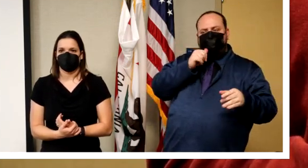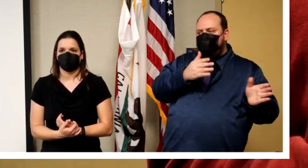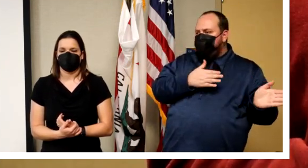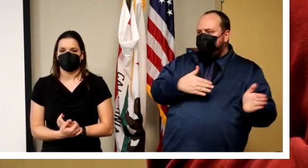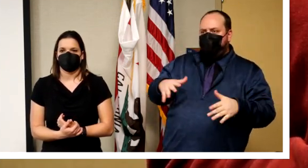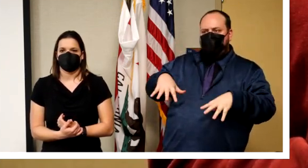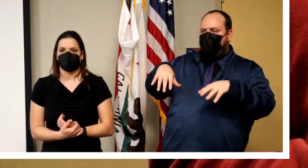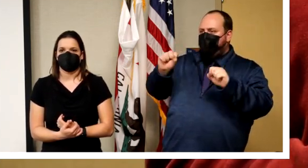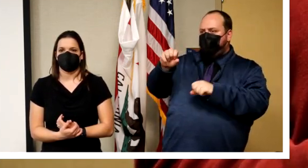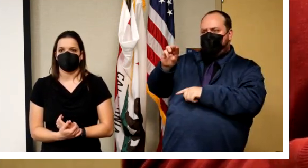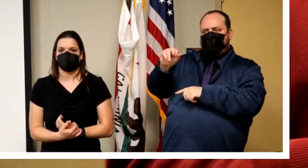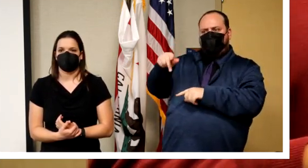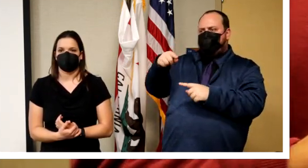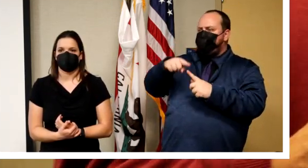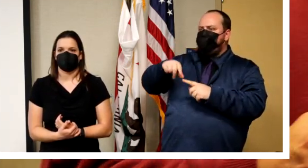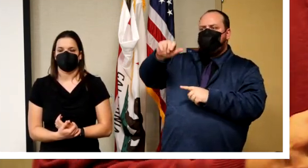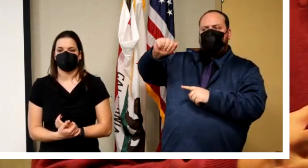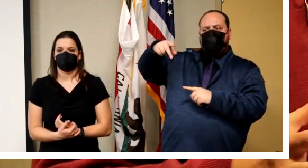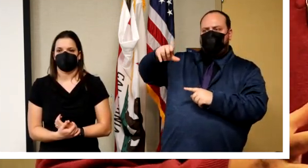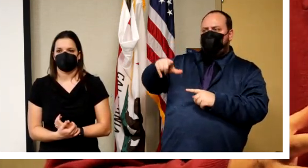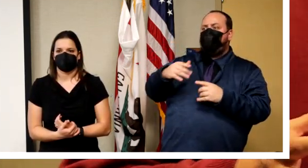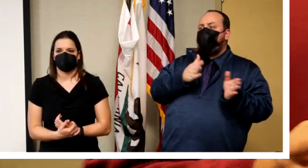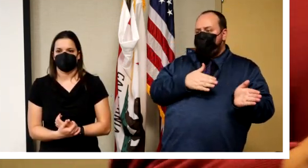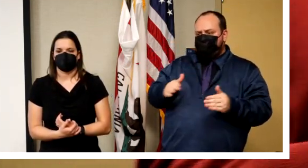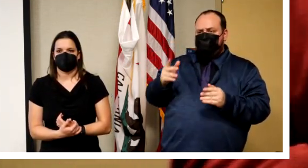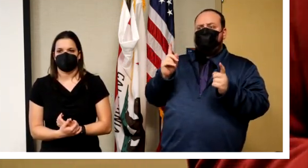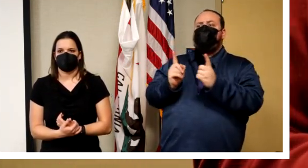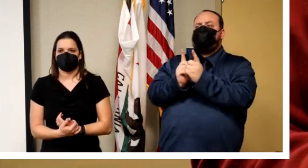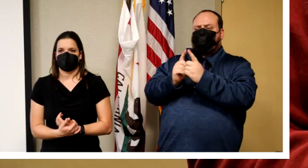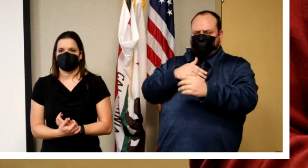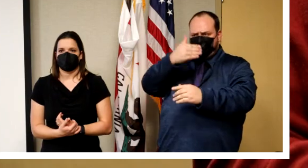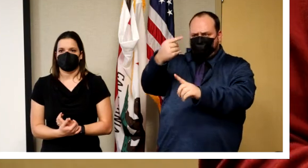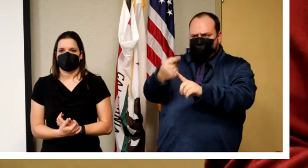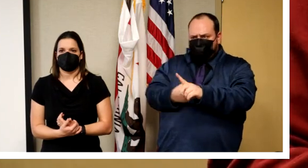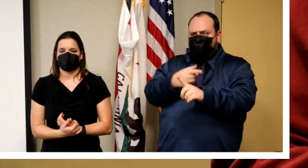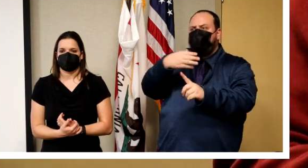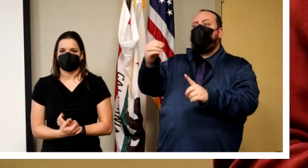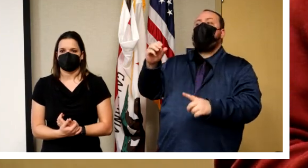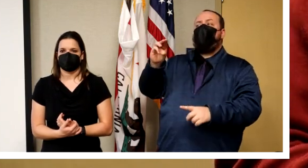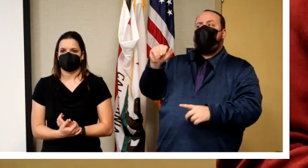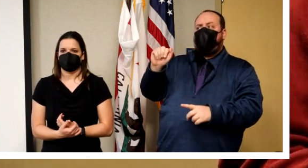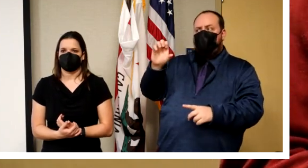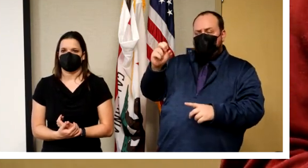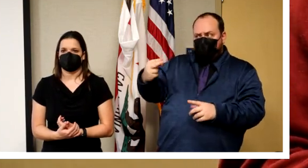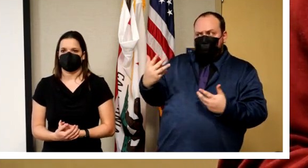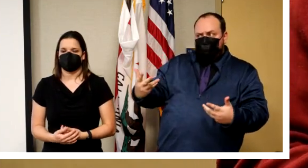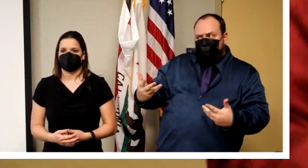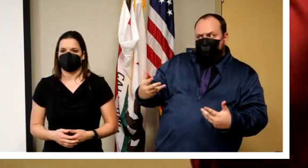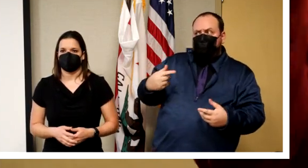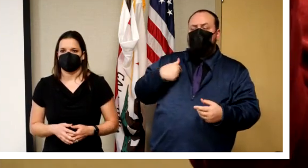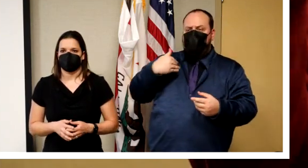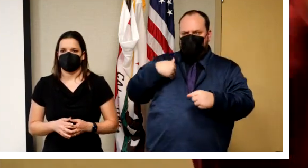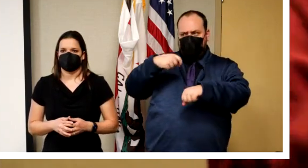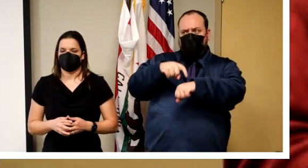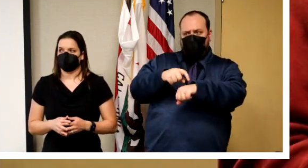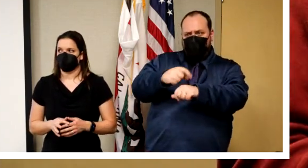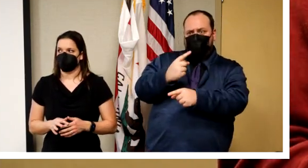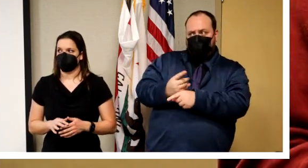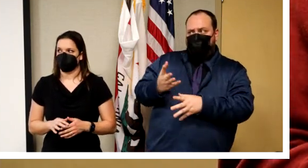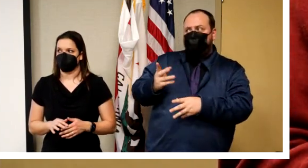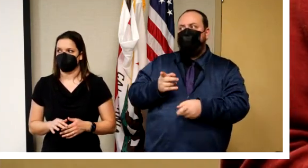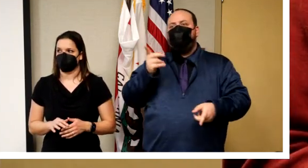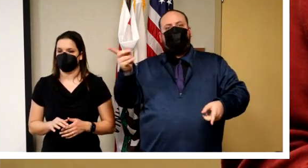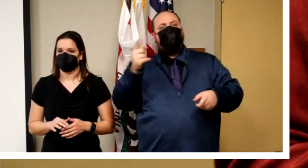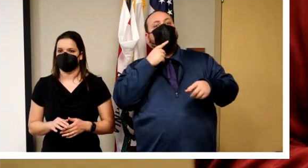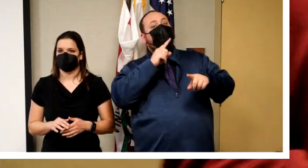to April. No, I understand that. We plan to meet next month, and we plan to meet also in March. But- So but- we've got a time frame, but I understand. Some people show up in